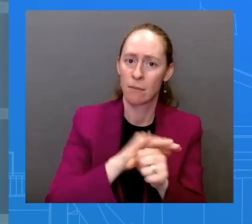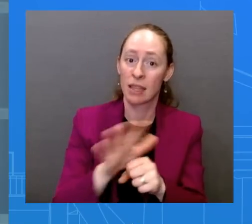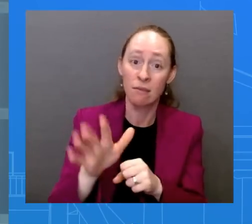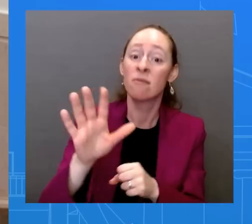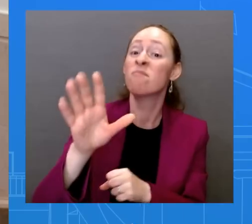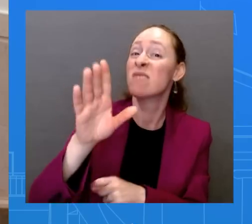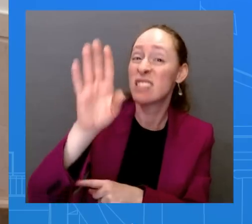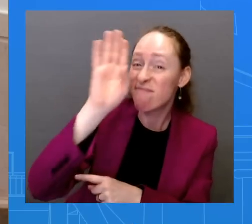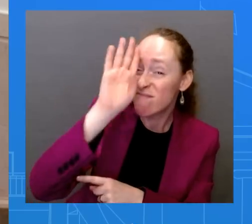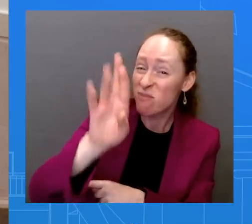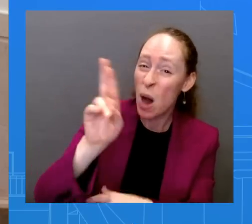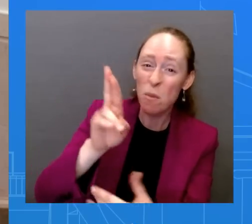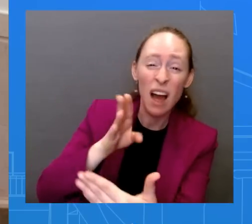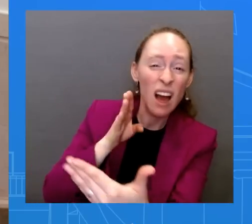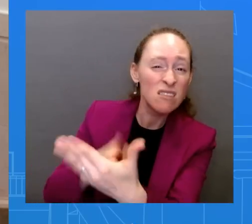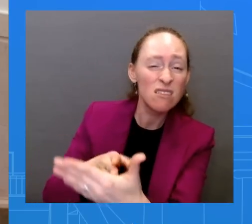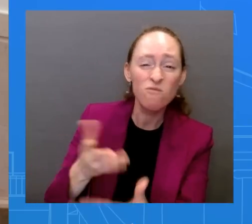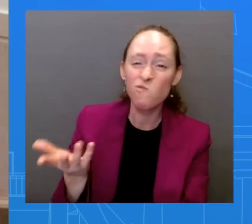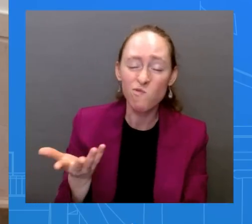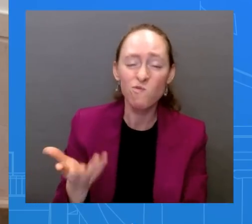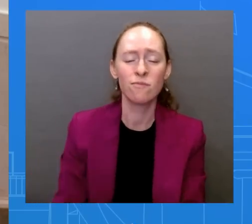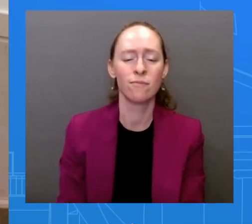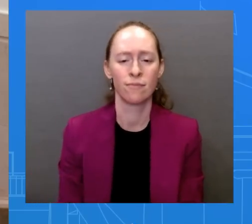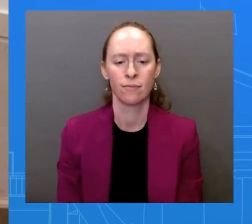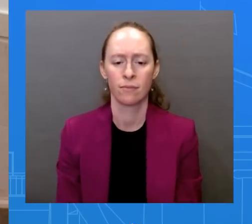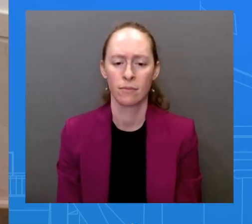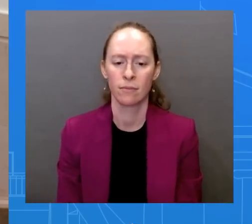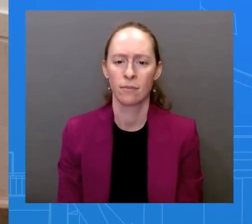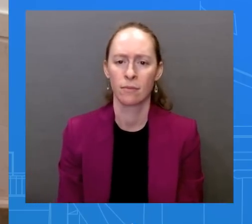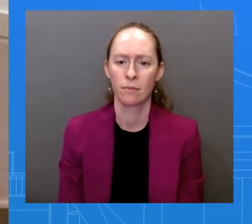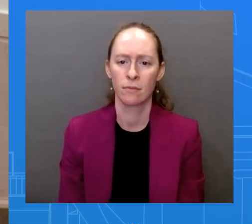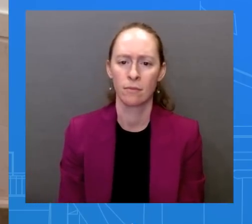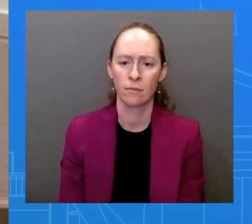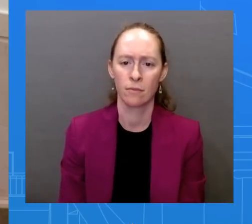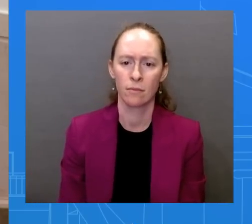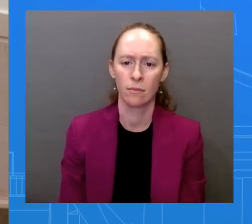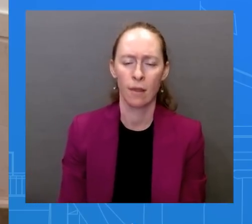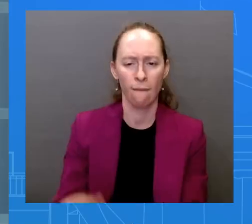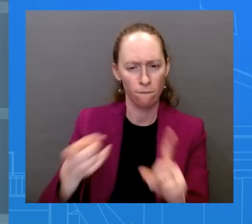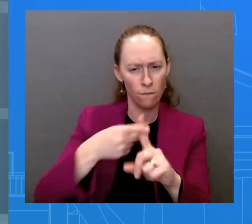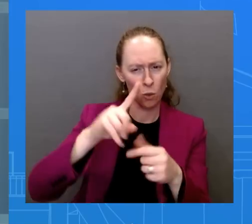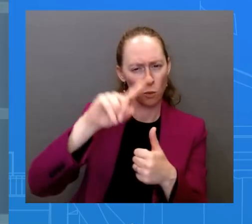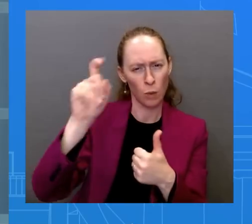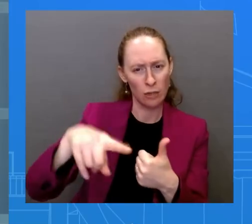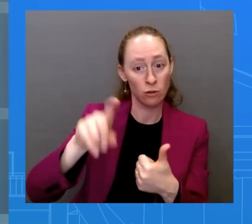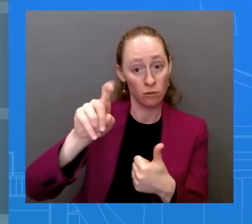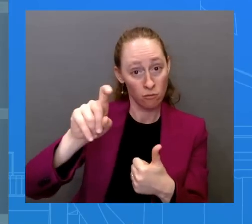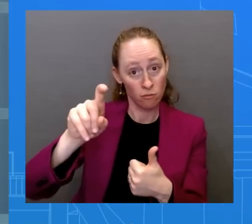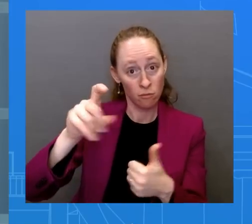guess just the original question, does President Biden think America's big cities are safe?